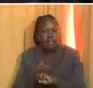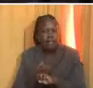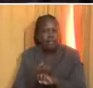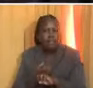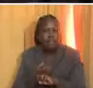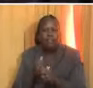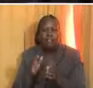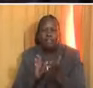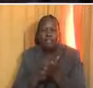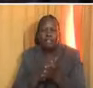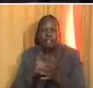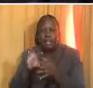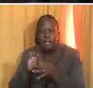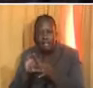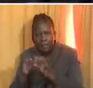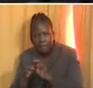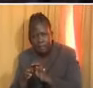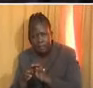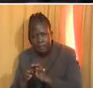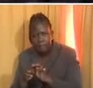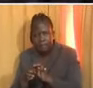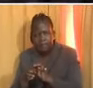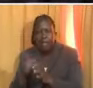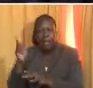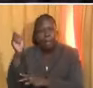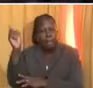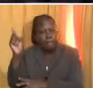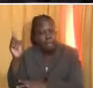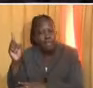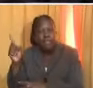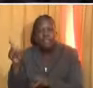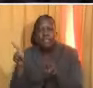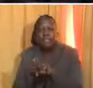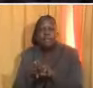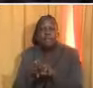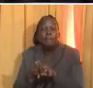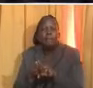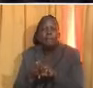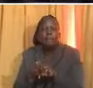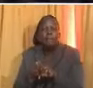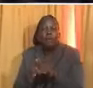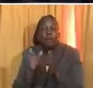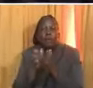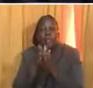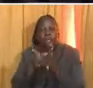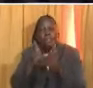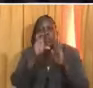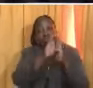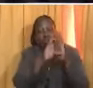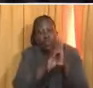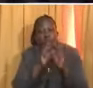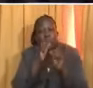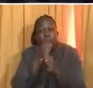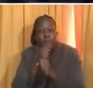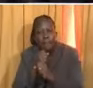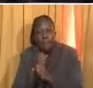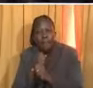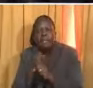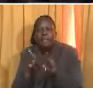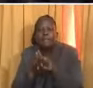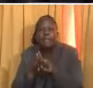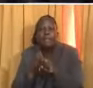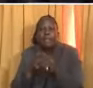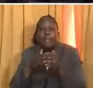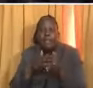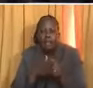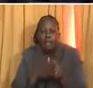limb of this ground, is that the President, as a matter of fact, commenced and spearheaded the process